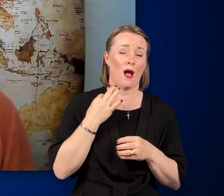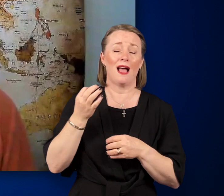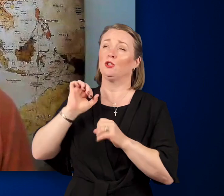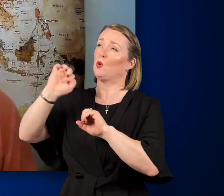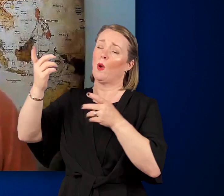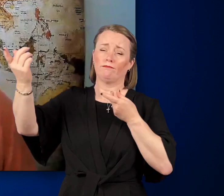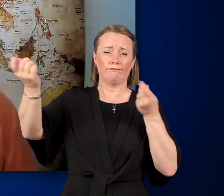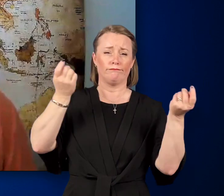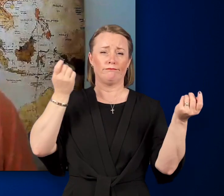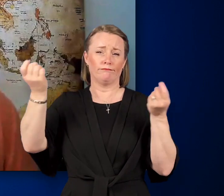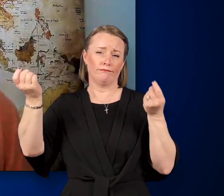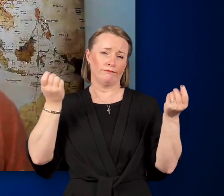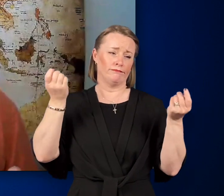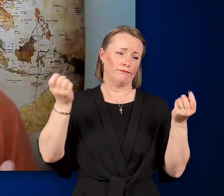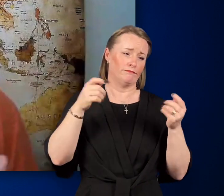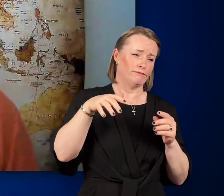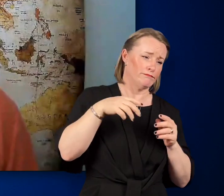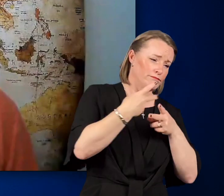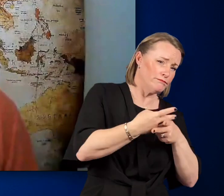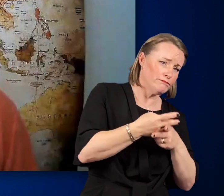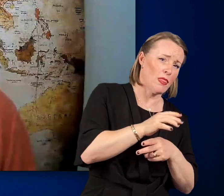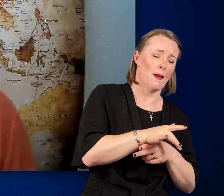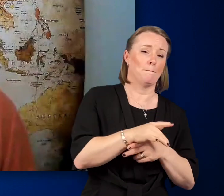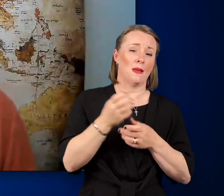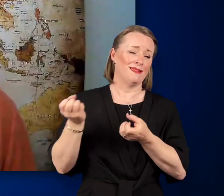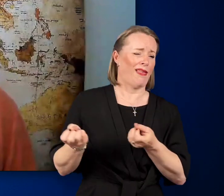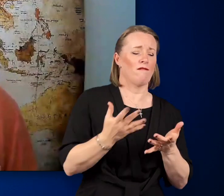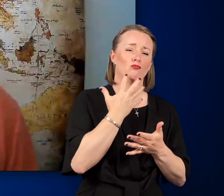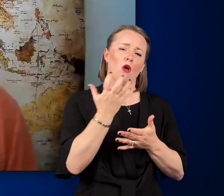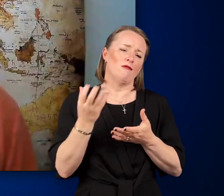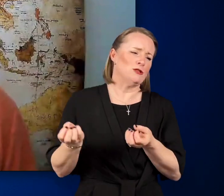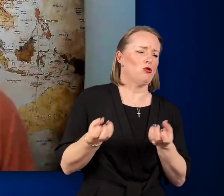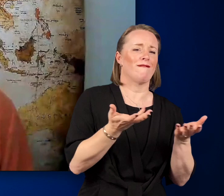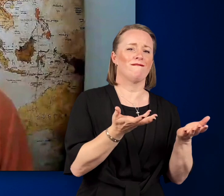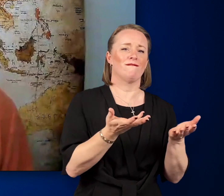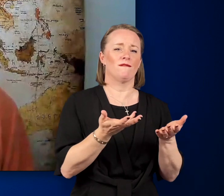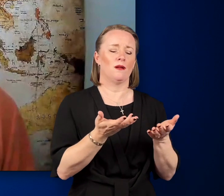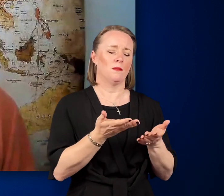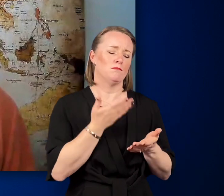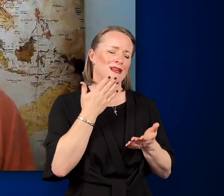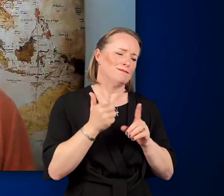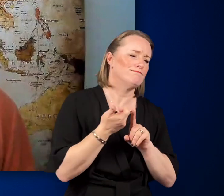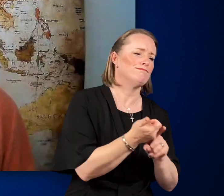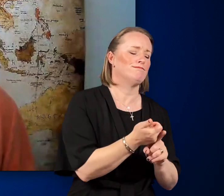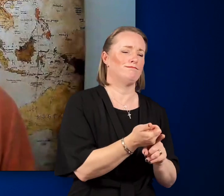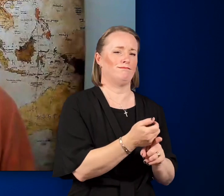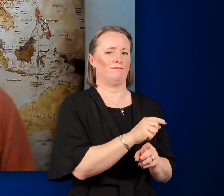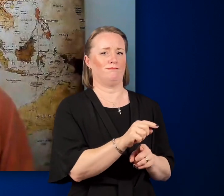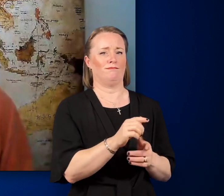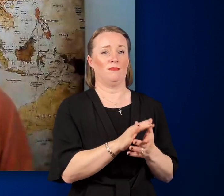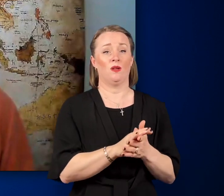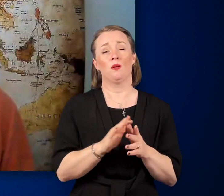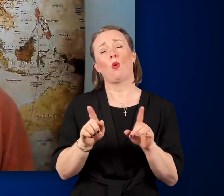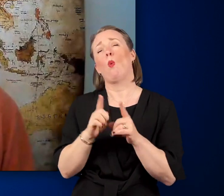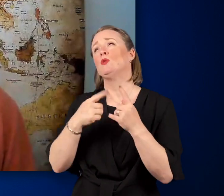them. We would ask that you would give them courage. We would ask that you would sustain them. But Father, we would also